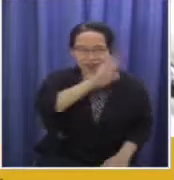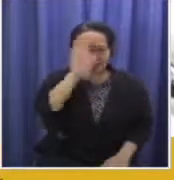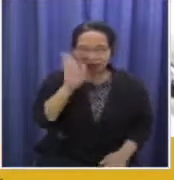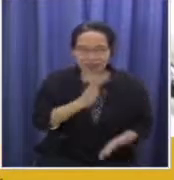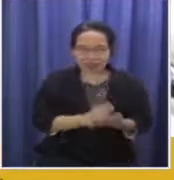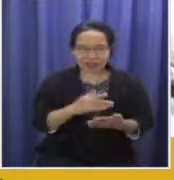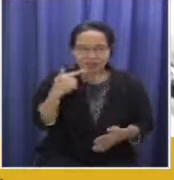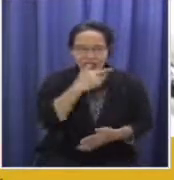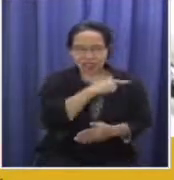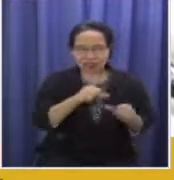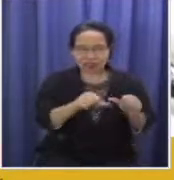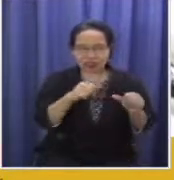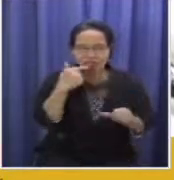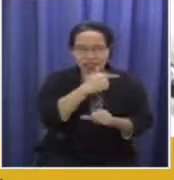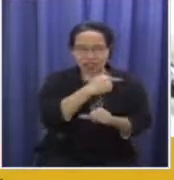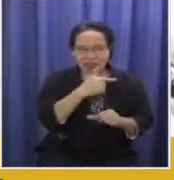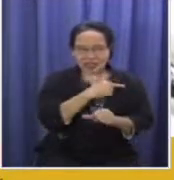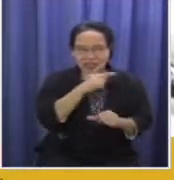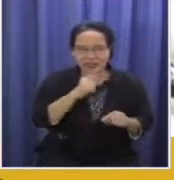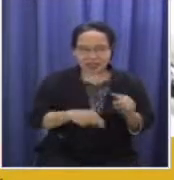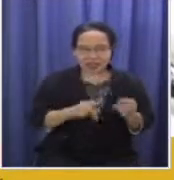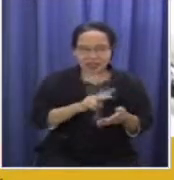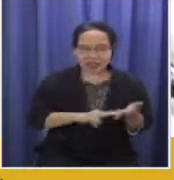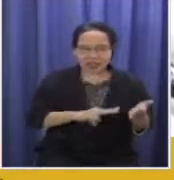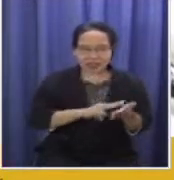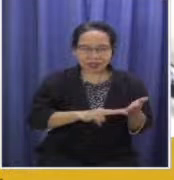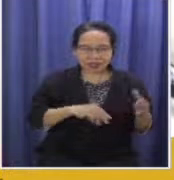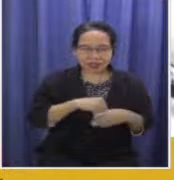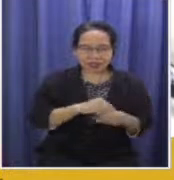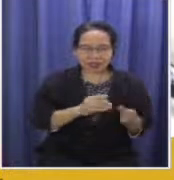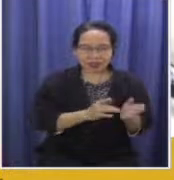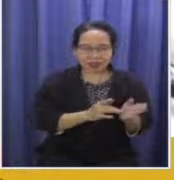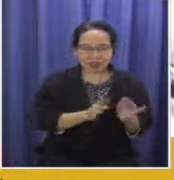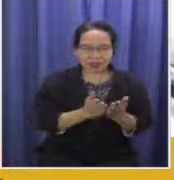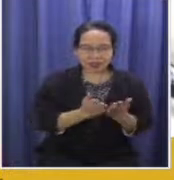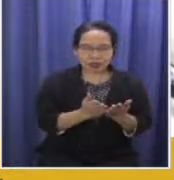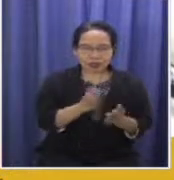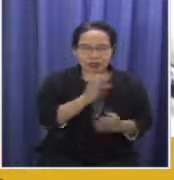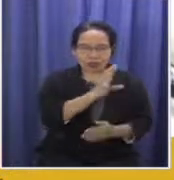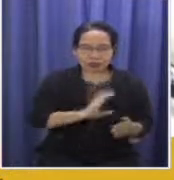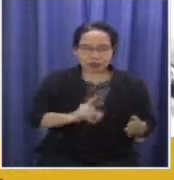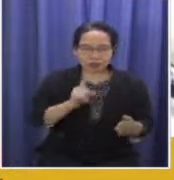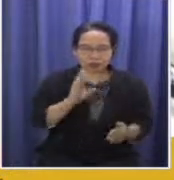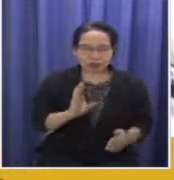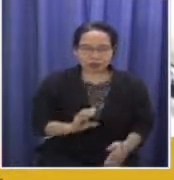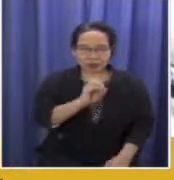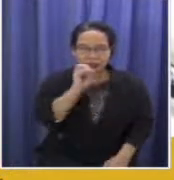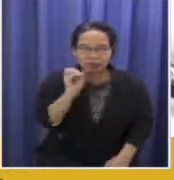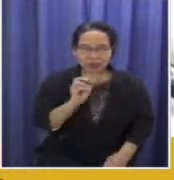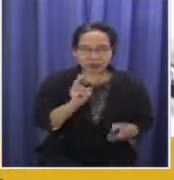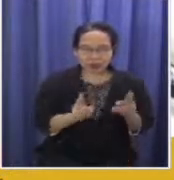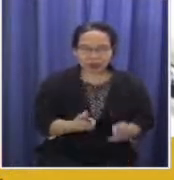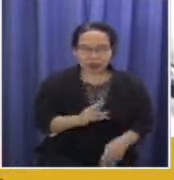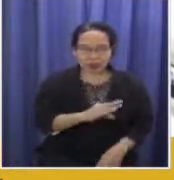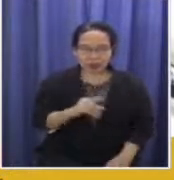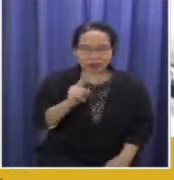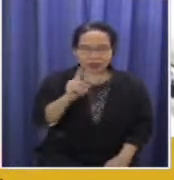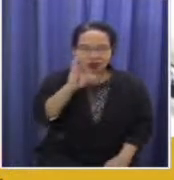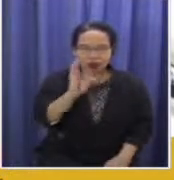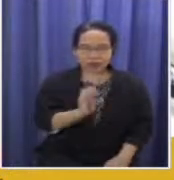stop lying, because you cannot read in the Bible that Christ is 100% human